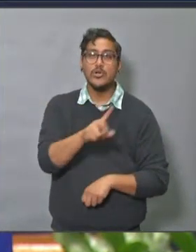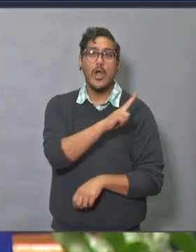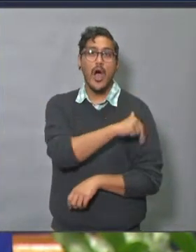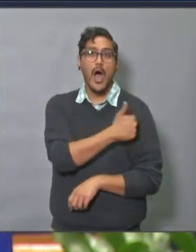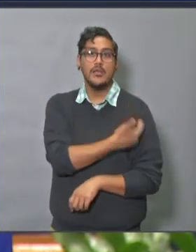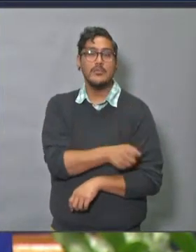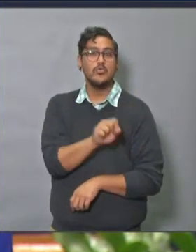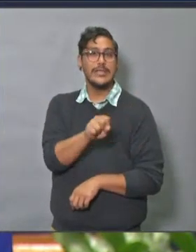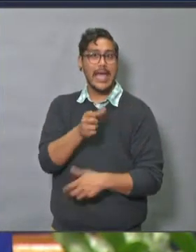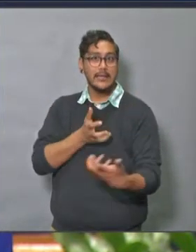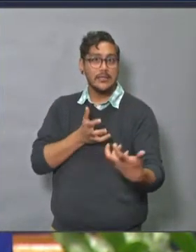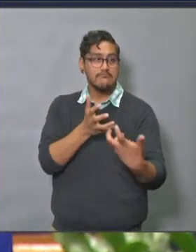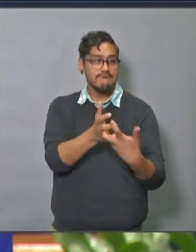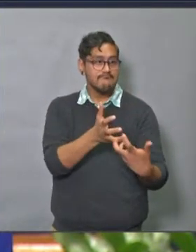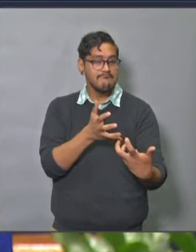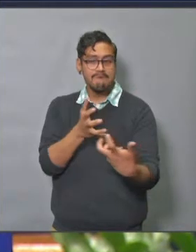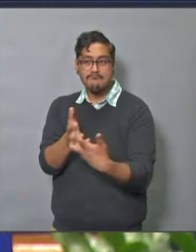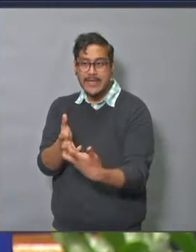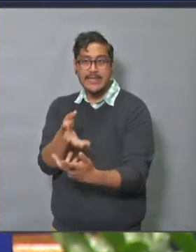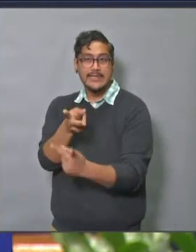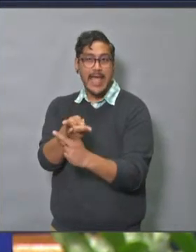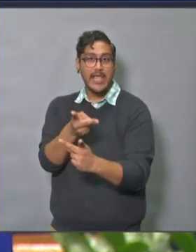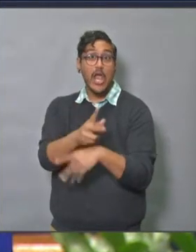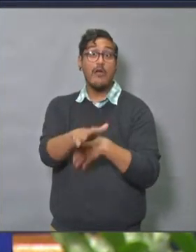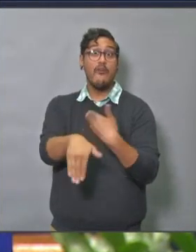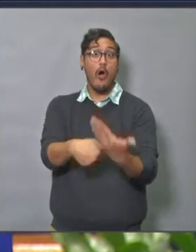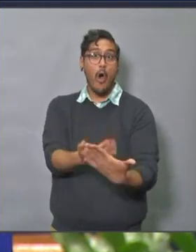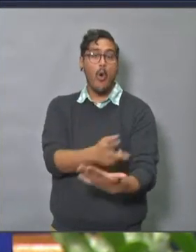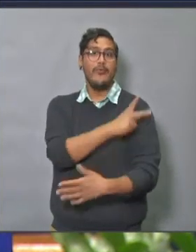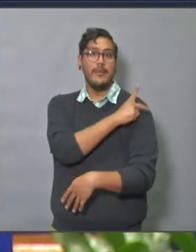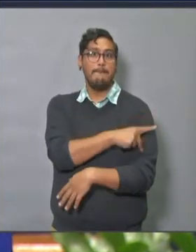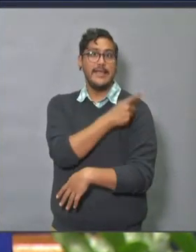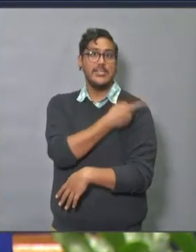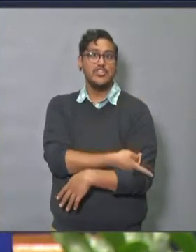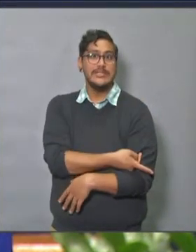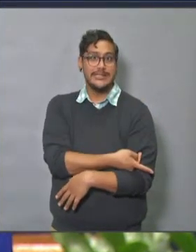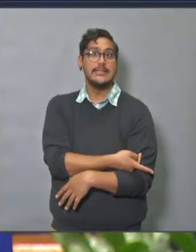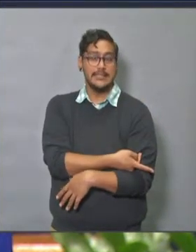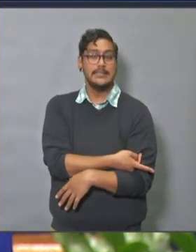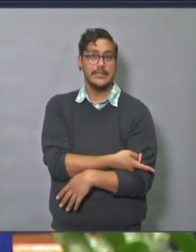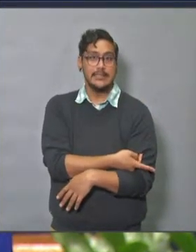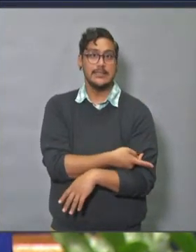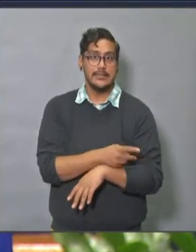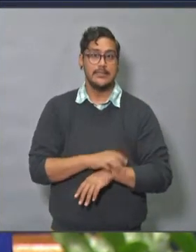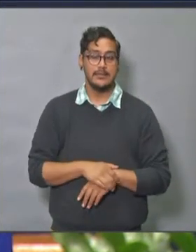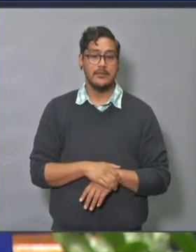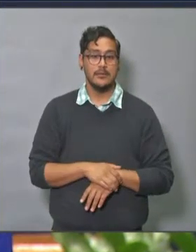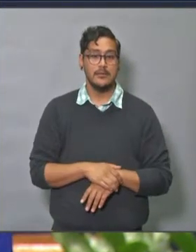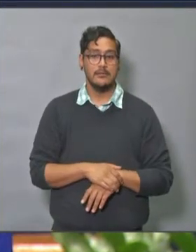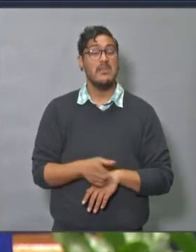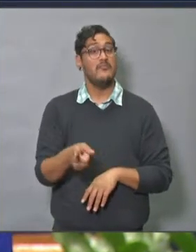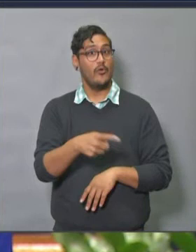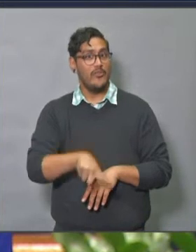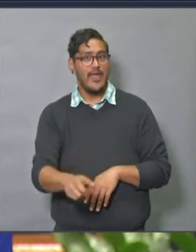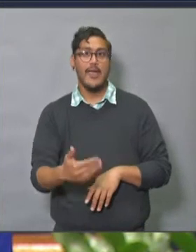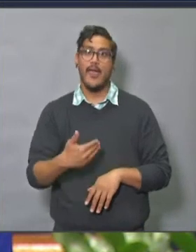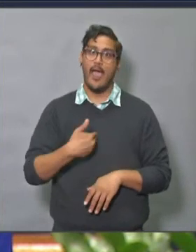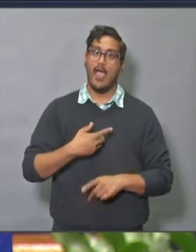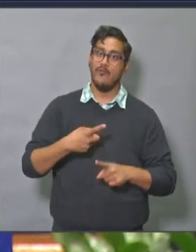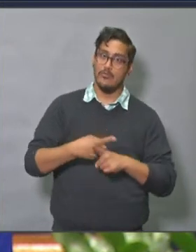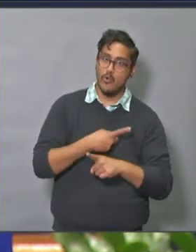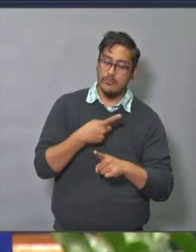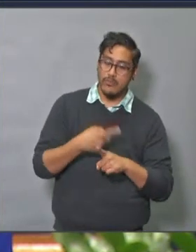can accommodate and take care of the patients within their physical buildings by having them have the appropriate amount of PPE